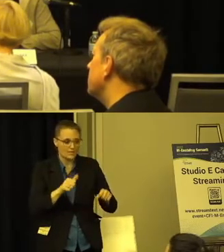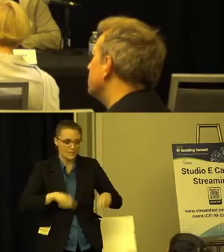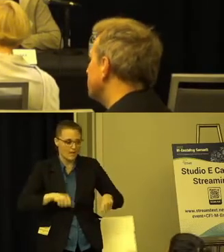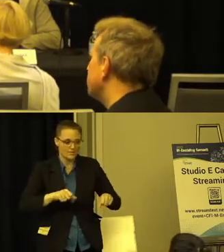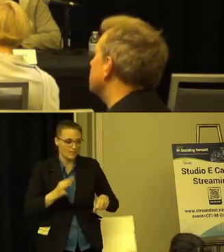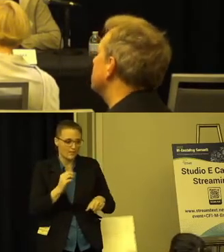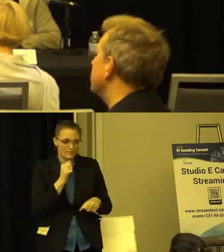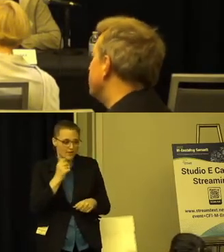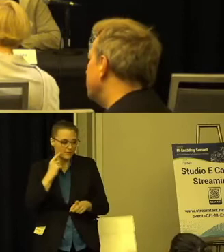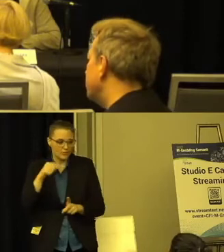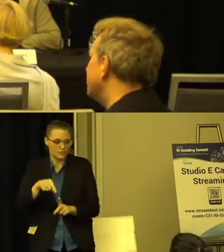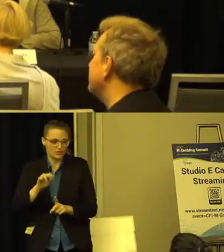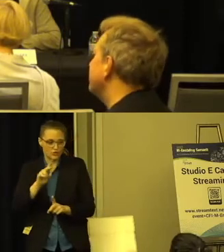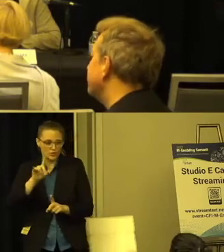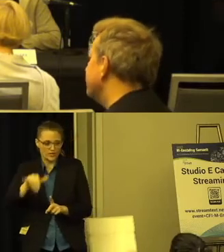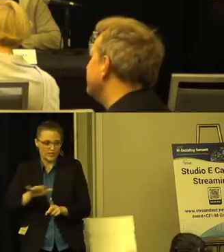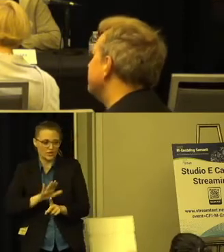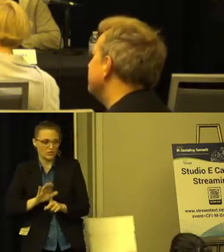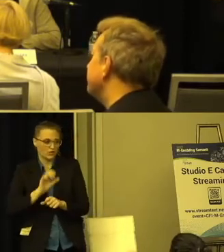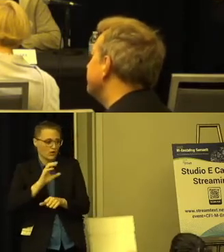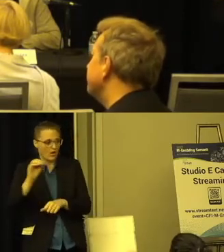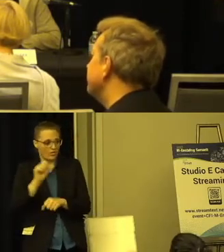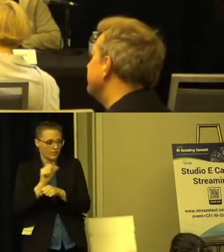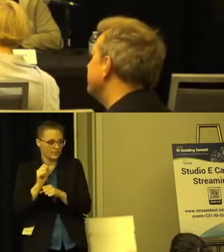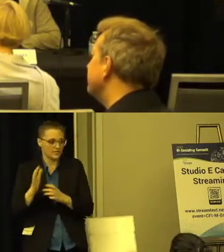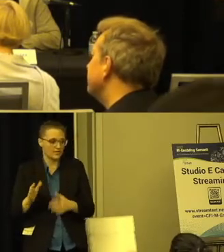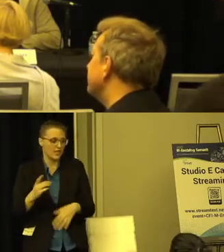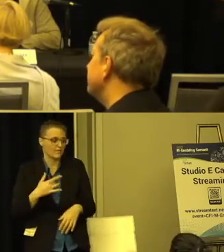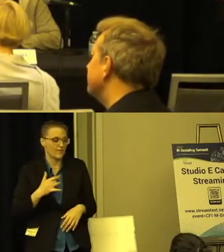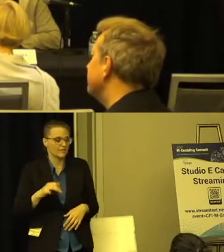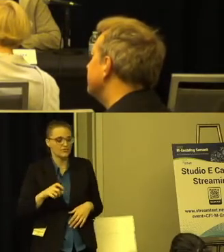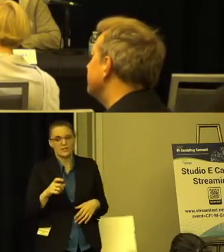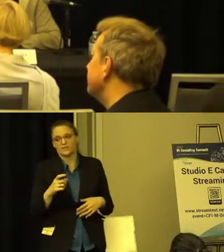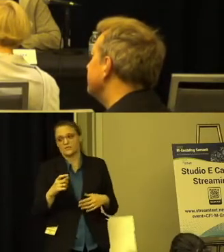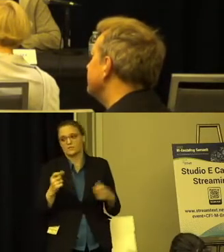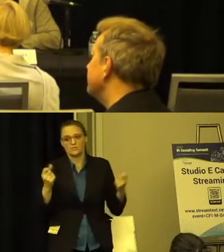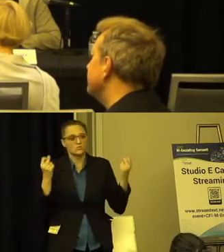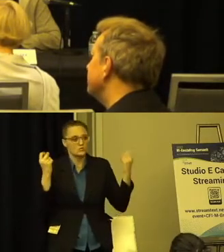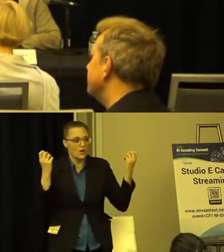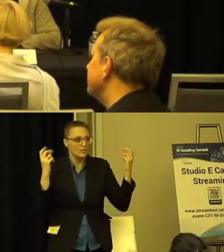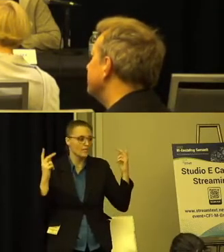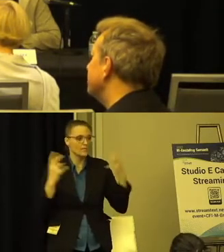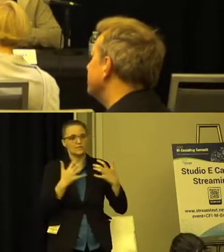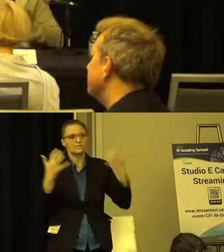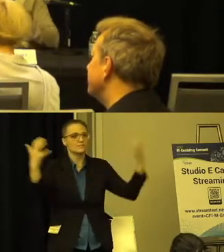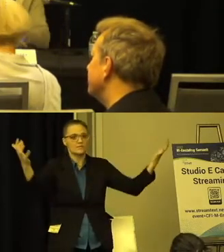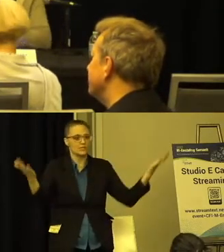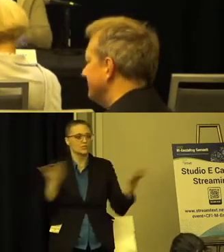and her colleagues. And I feel like there should be thousands of people in this room saying thank you.